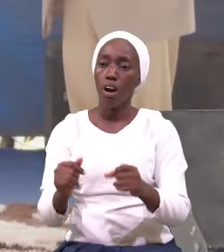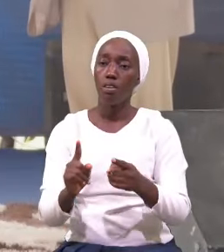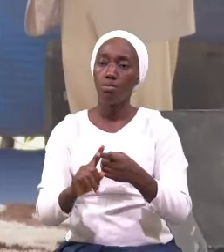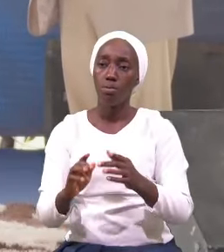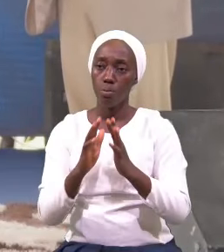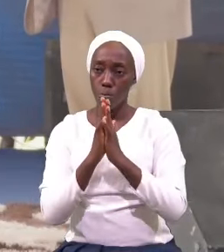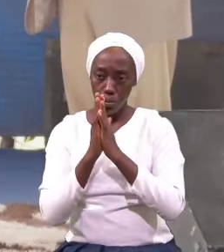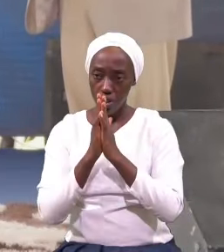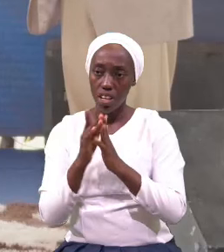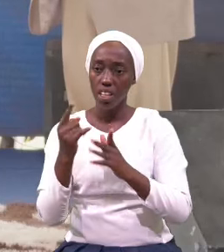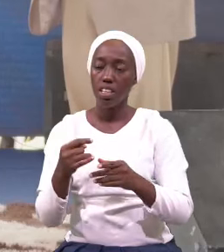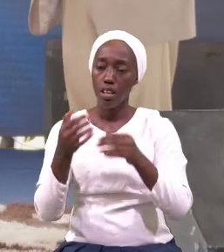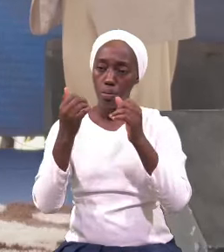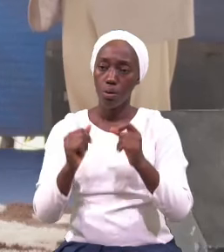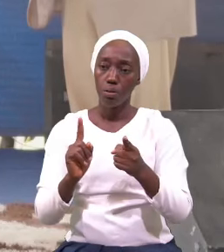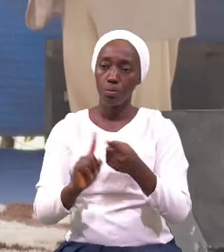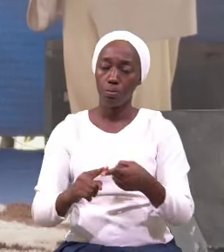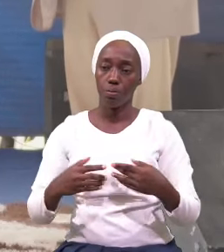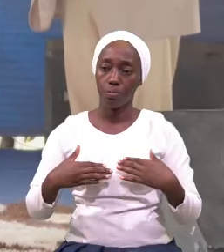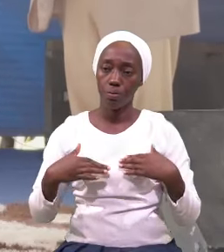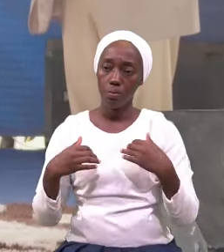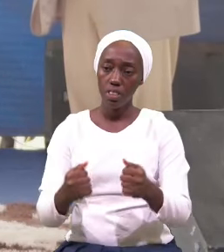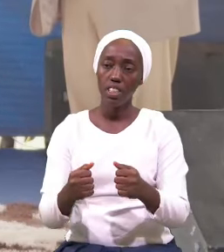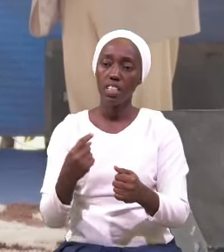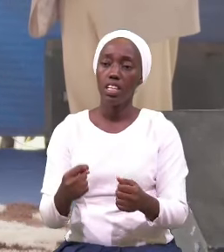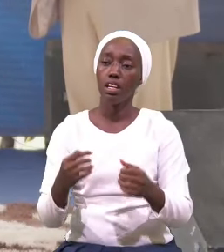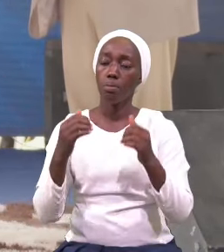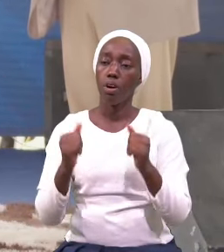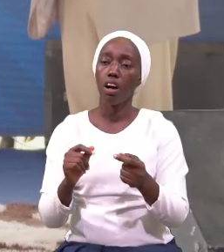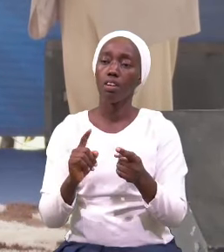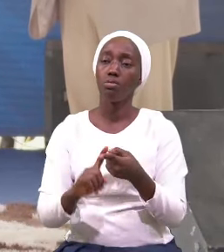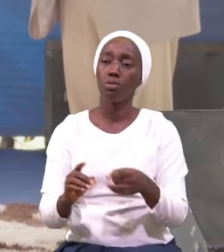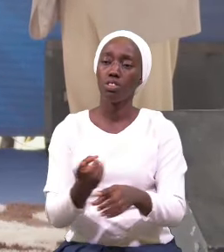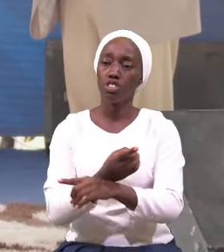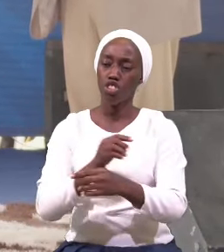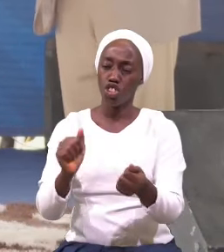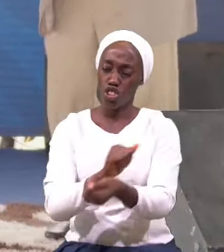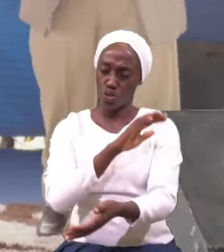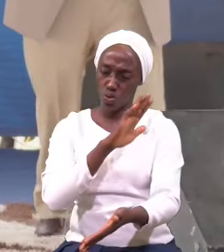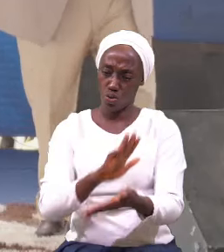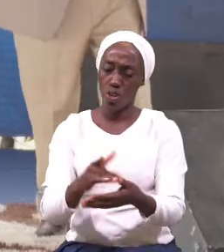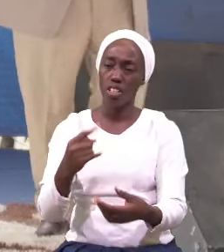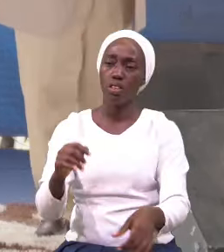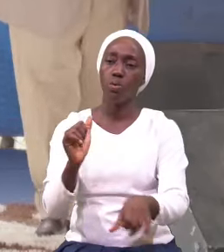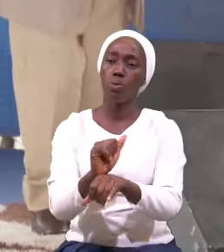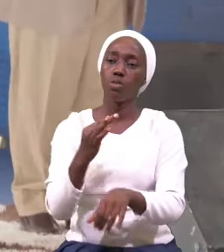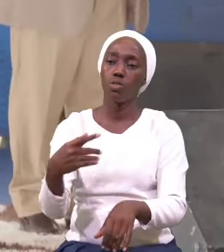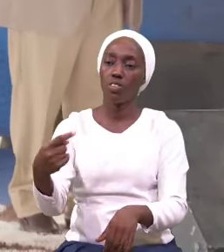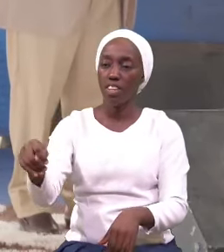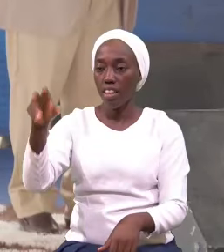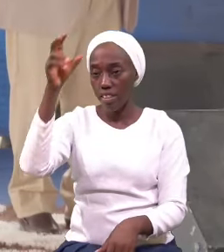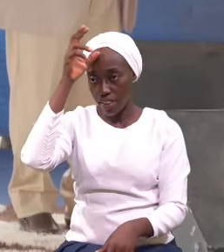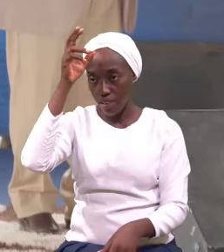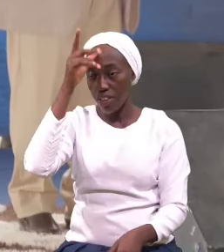The power to heal. The power to destroy the works of the devil. The power to